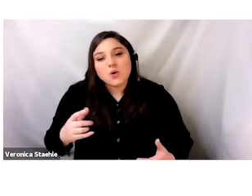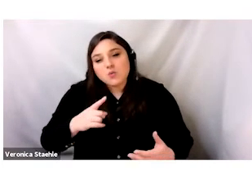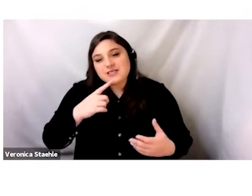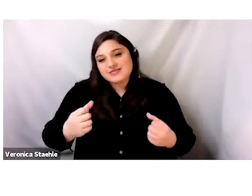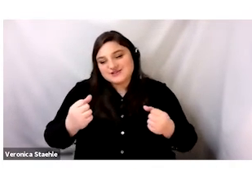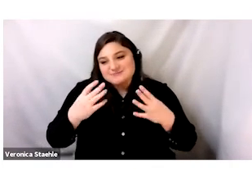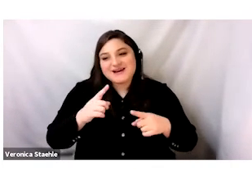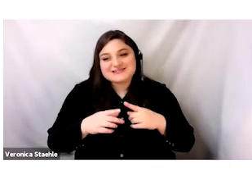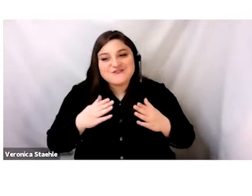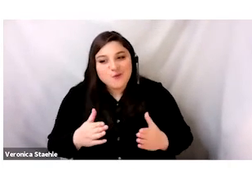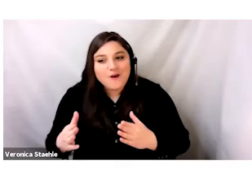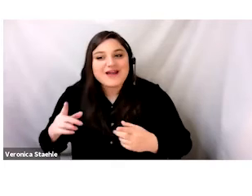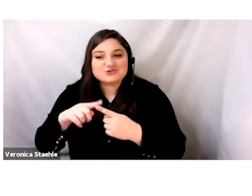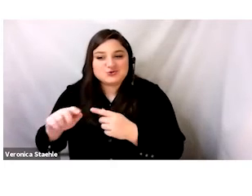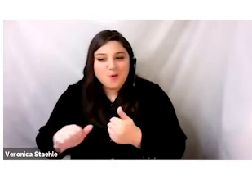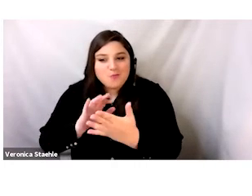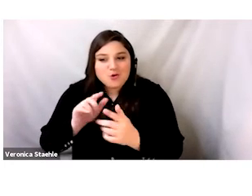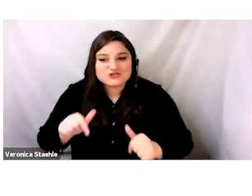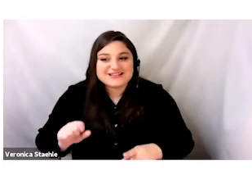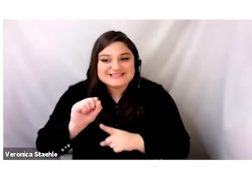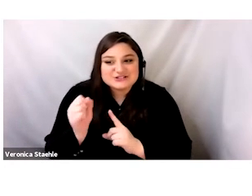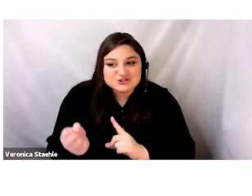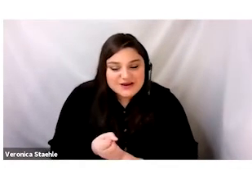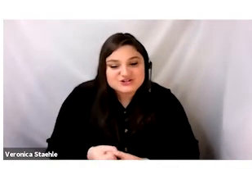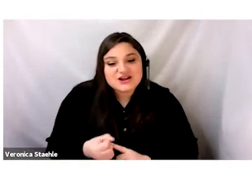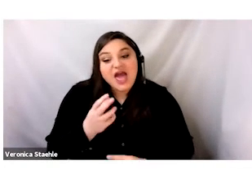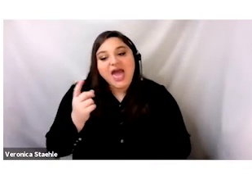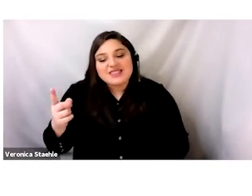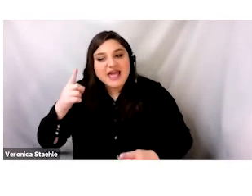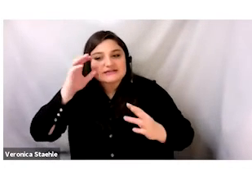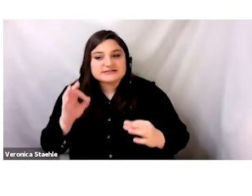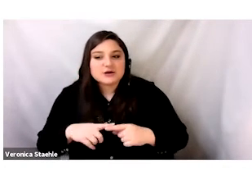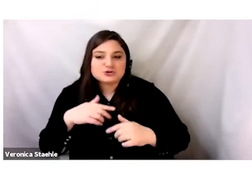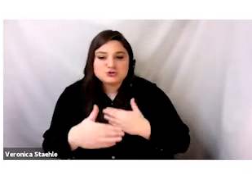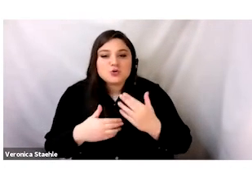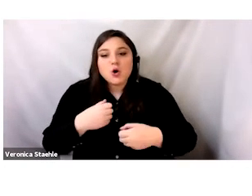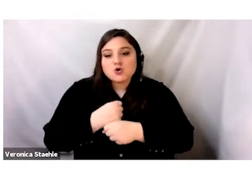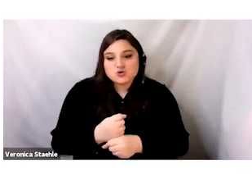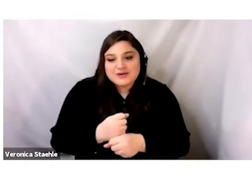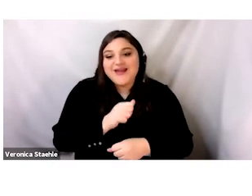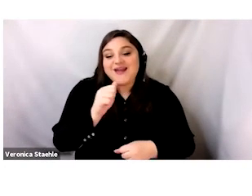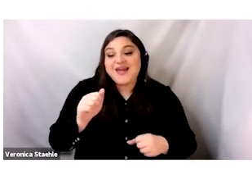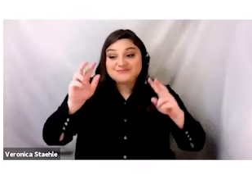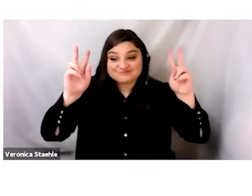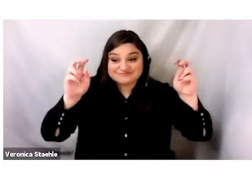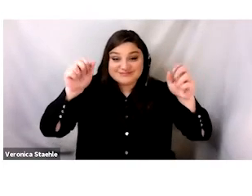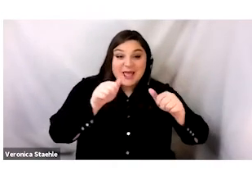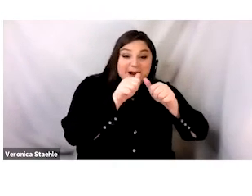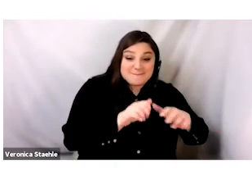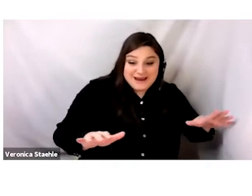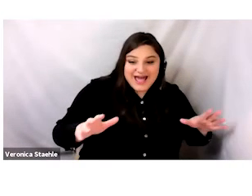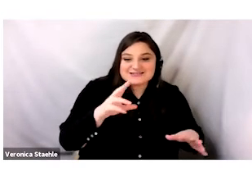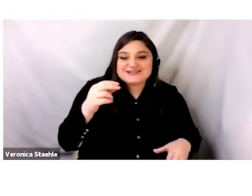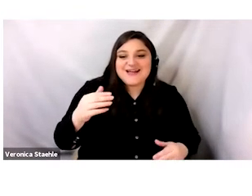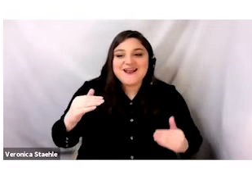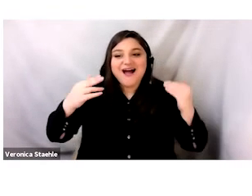different ways they could go about it. They ultimately ended up creating what they called the blessed and highly flavored food boxes,